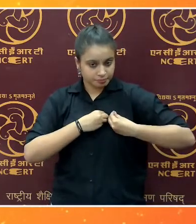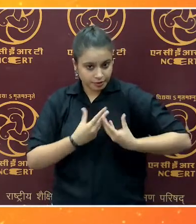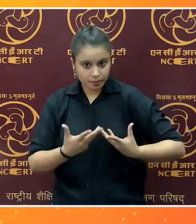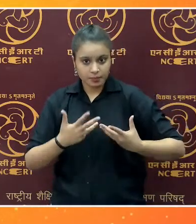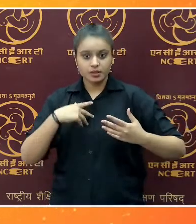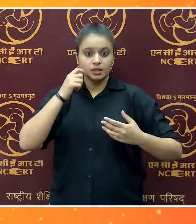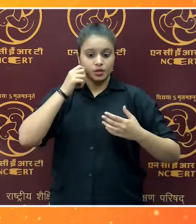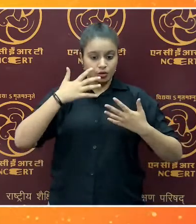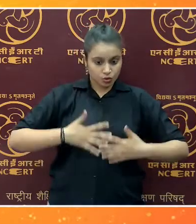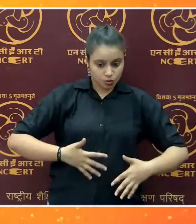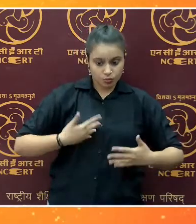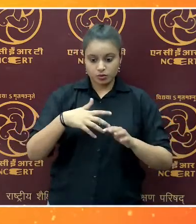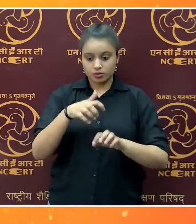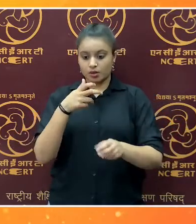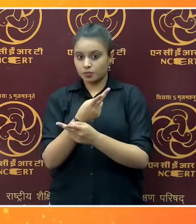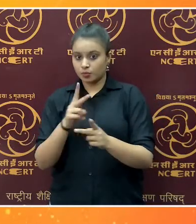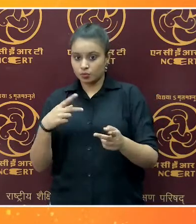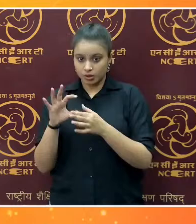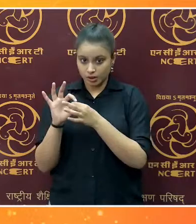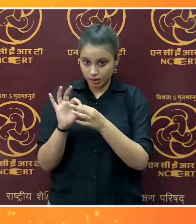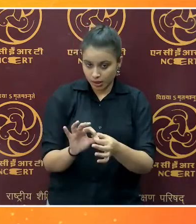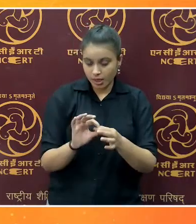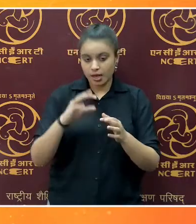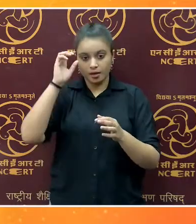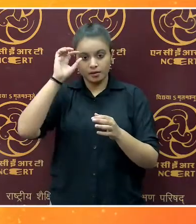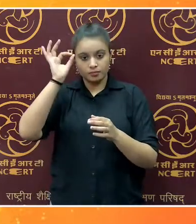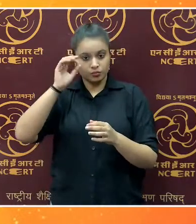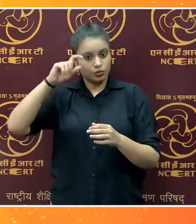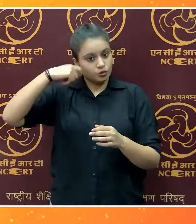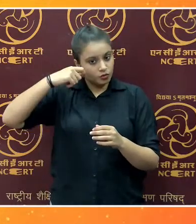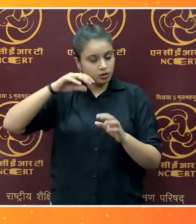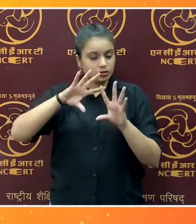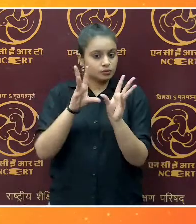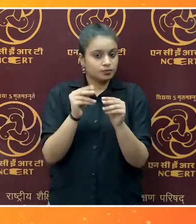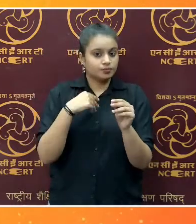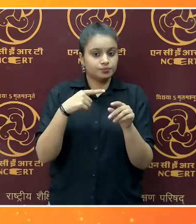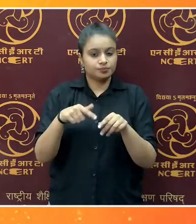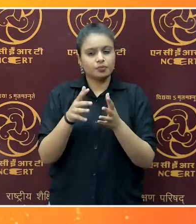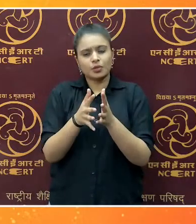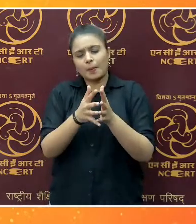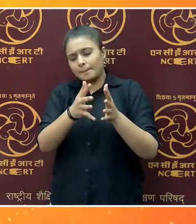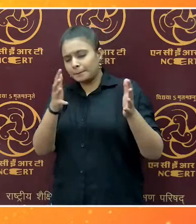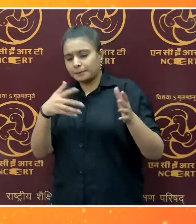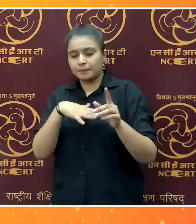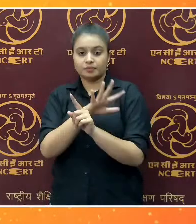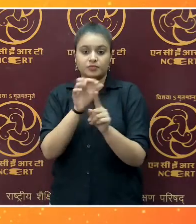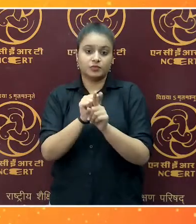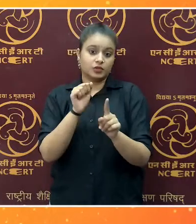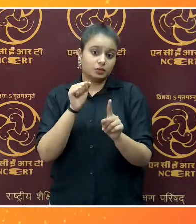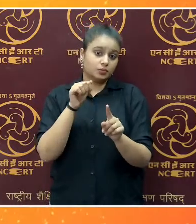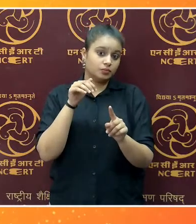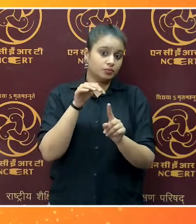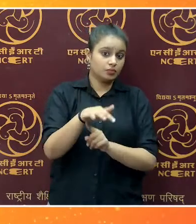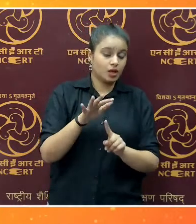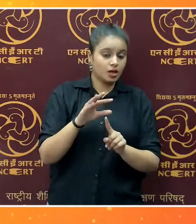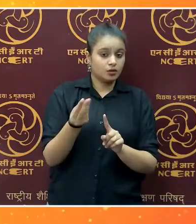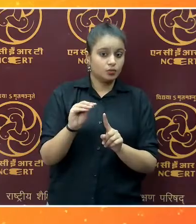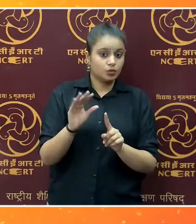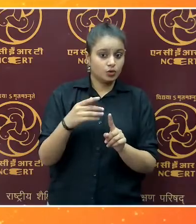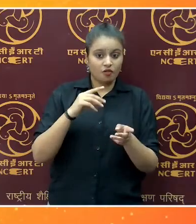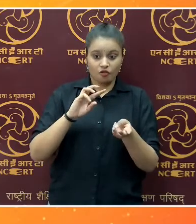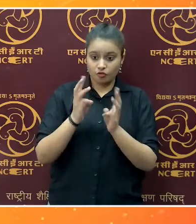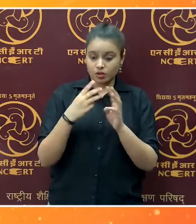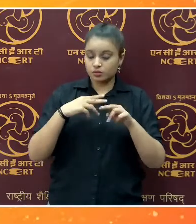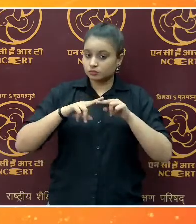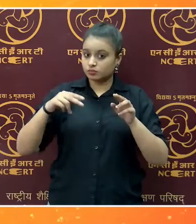humans and animals, the movies that I just told you. And so it's had a huge cultural impact across the world,